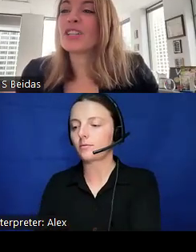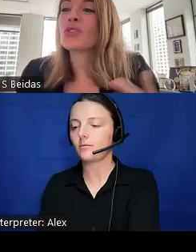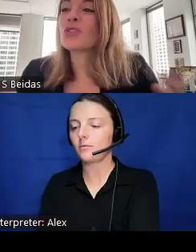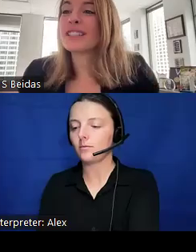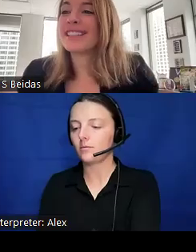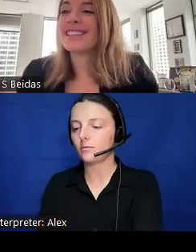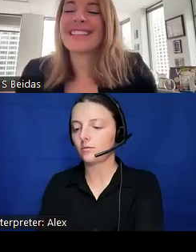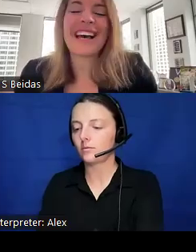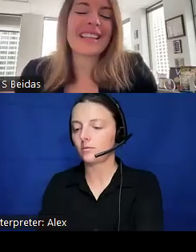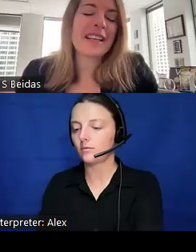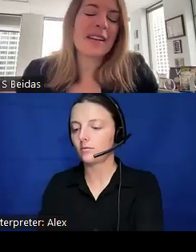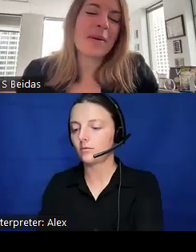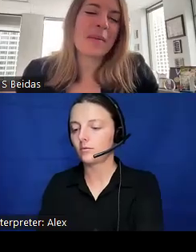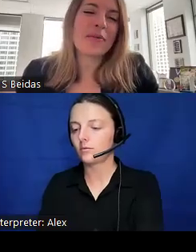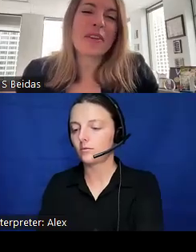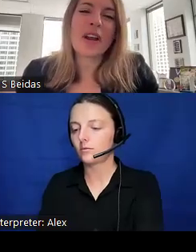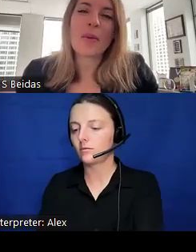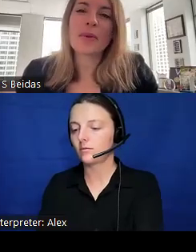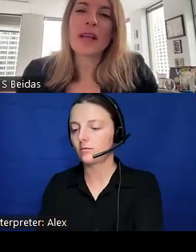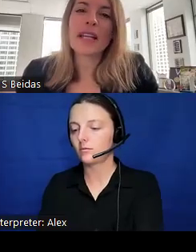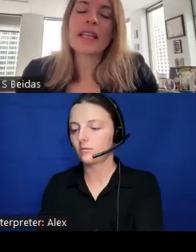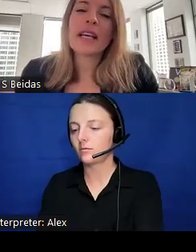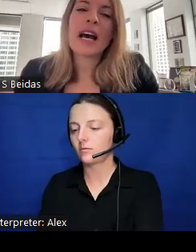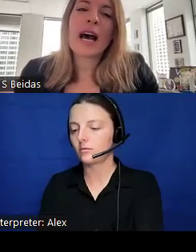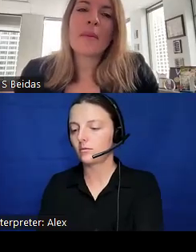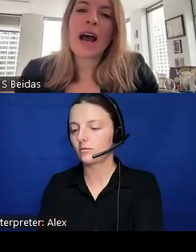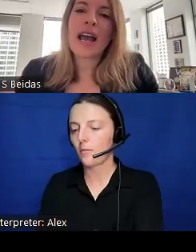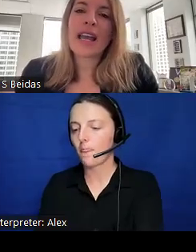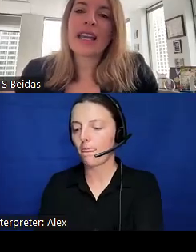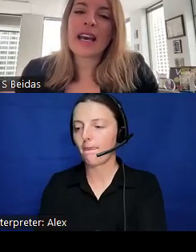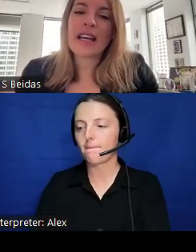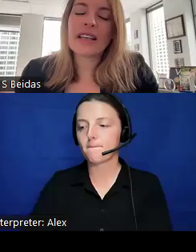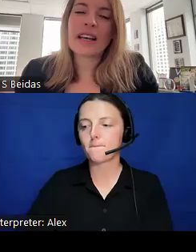In addition to those initial seeds that my father helped plant,